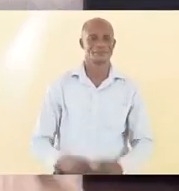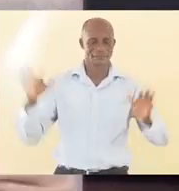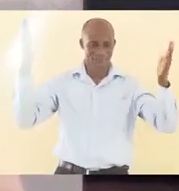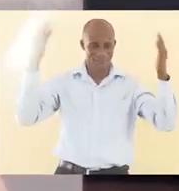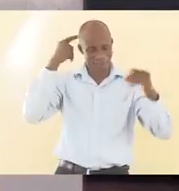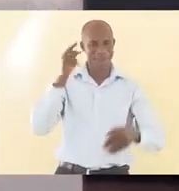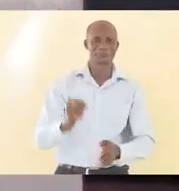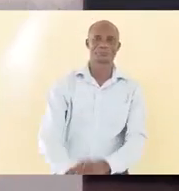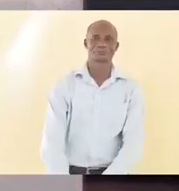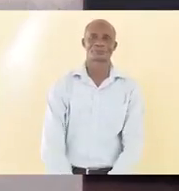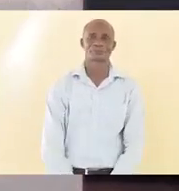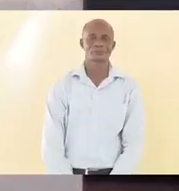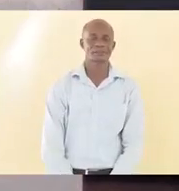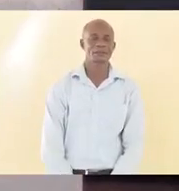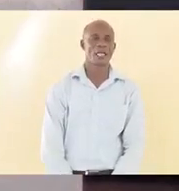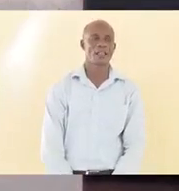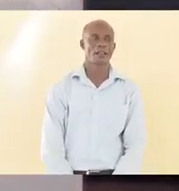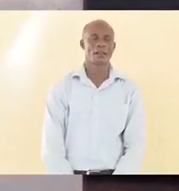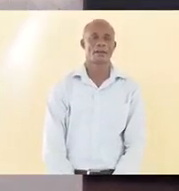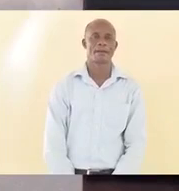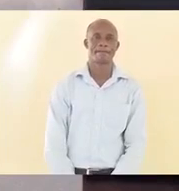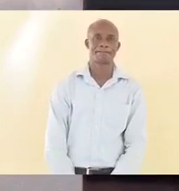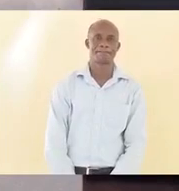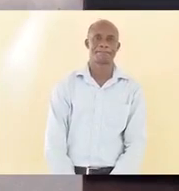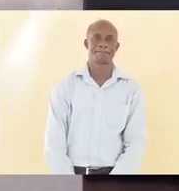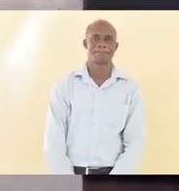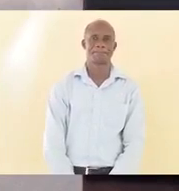Give him a round of applause. Well, Helene, help.